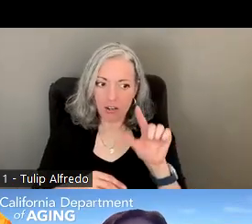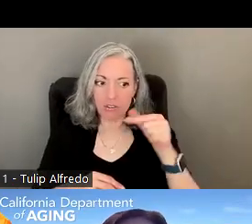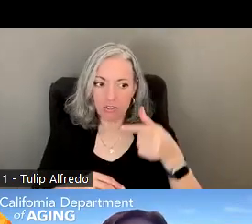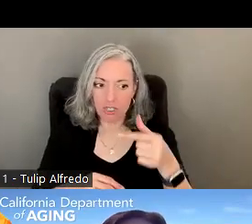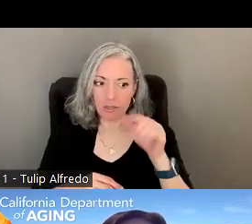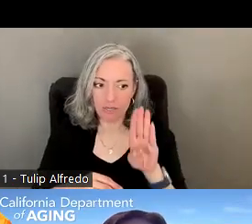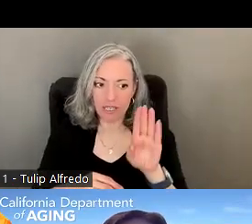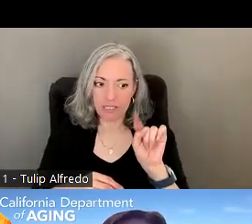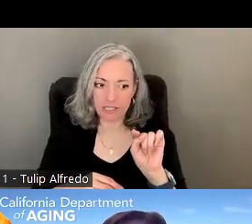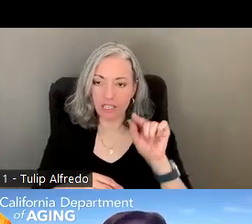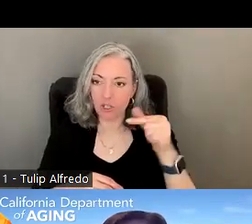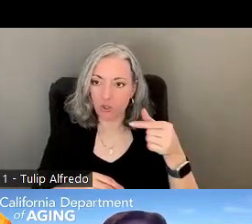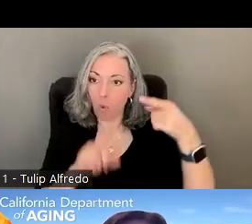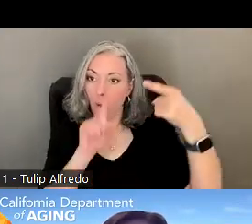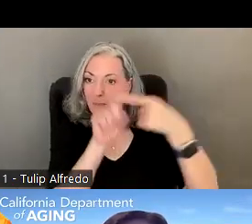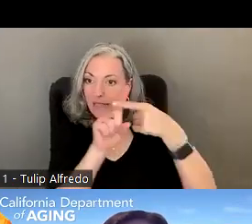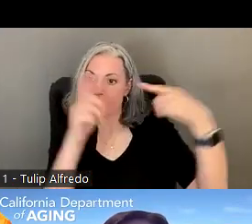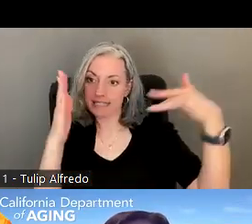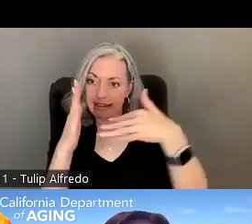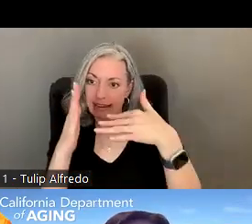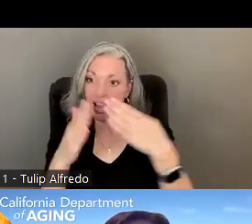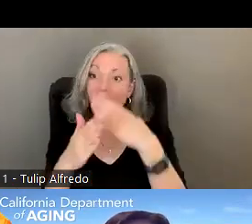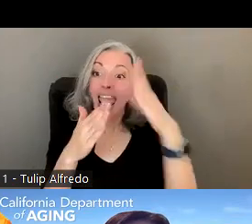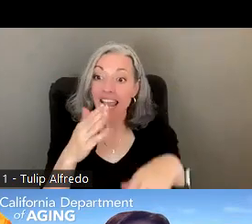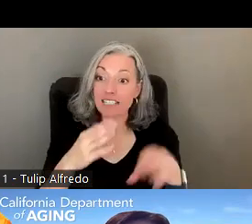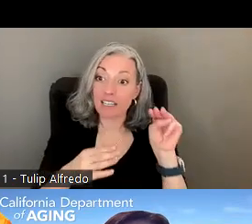study that I think ended in March